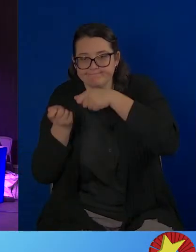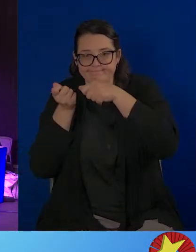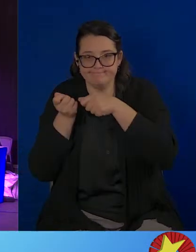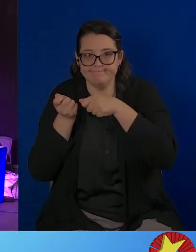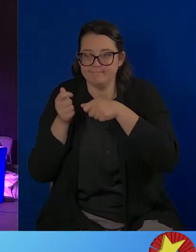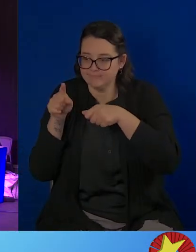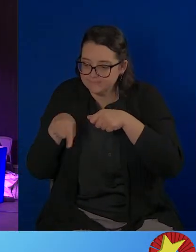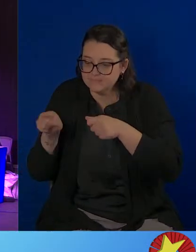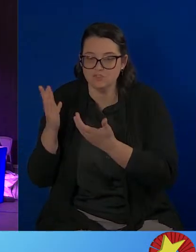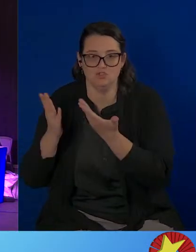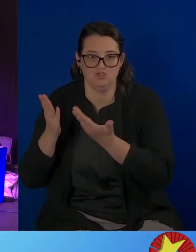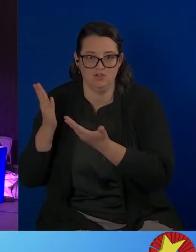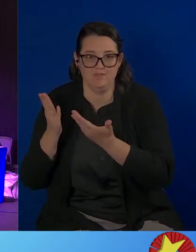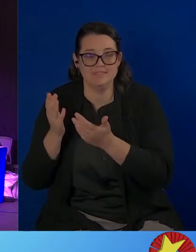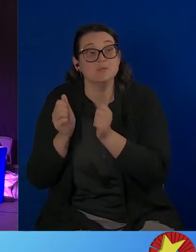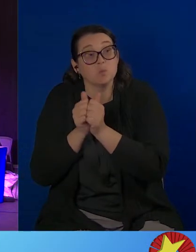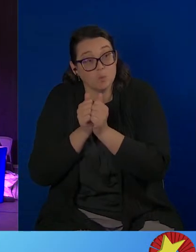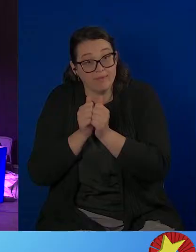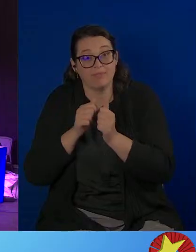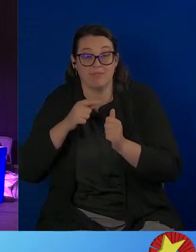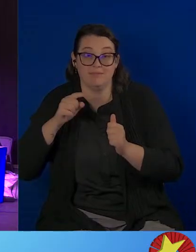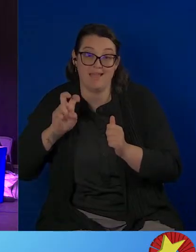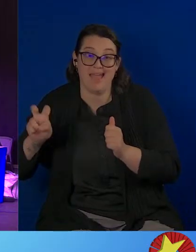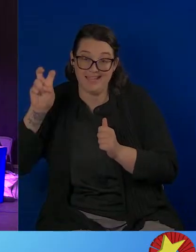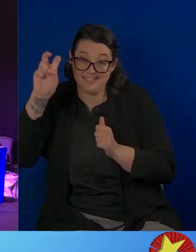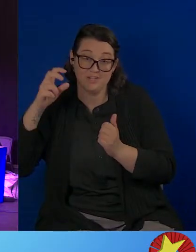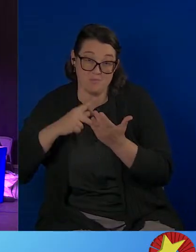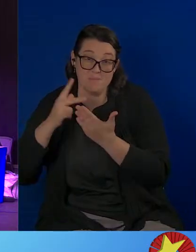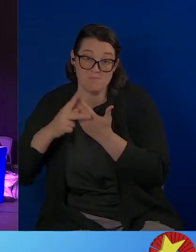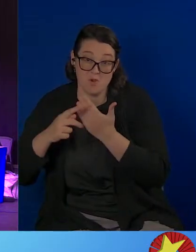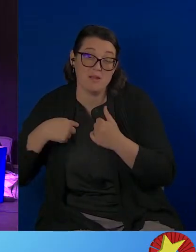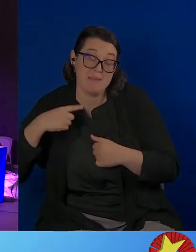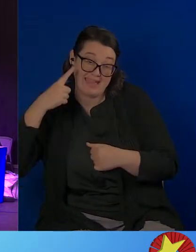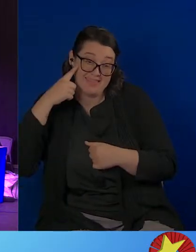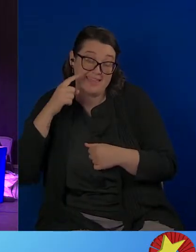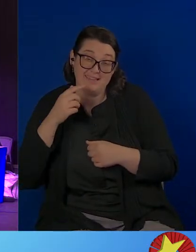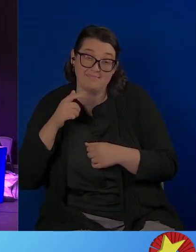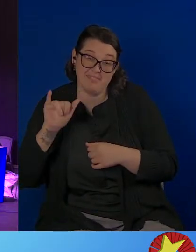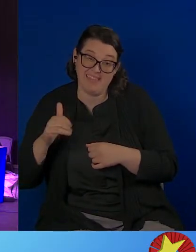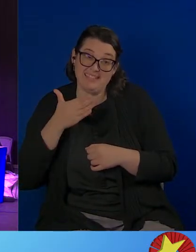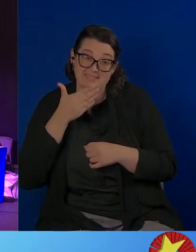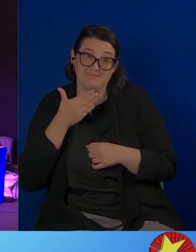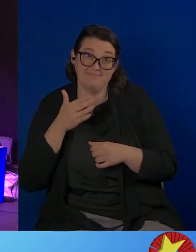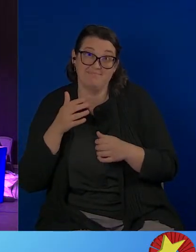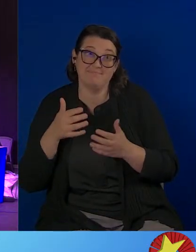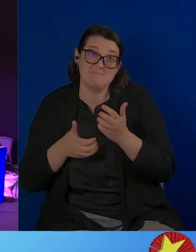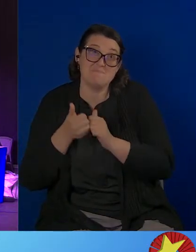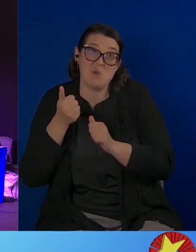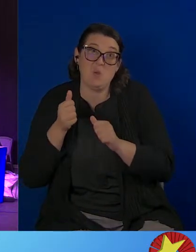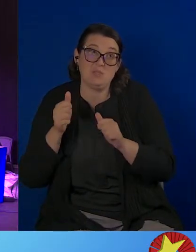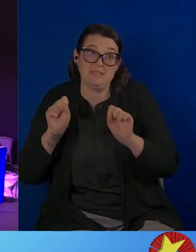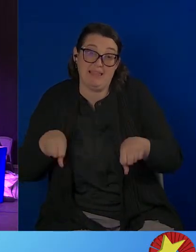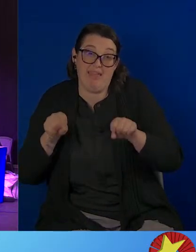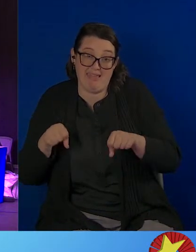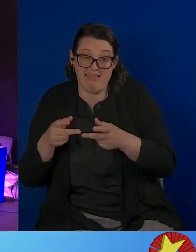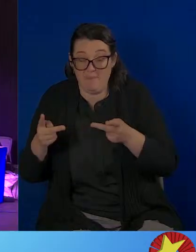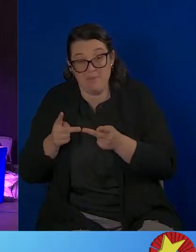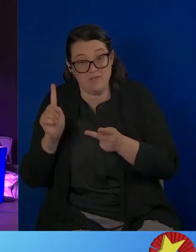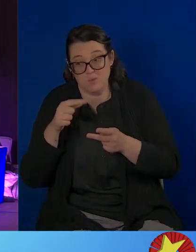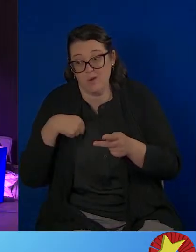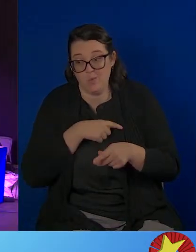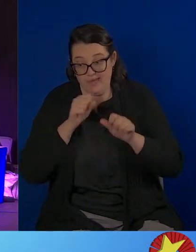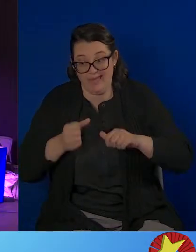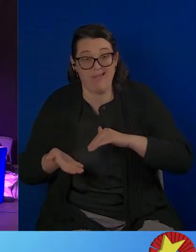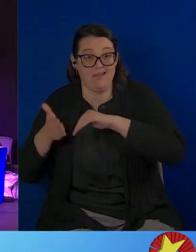co-op programs, which I think is our best bet, is to increase the number of districts that we have direct services with. Not to increase the money,